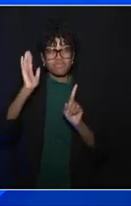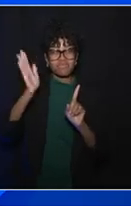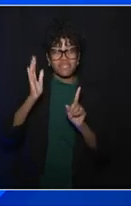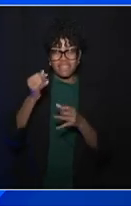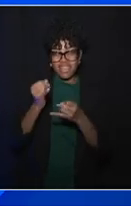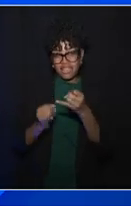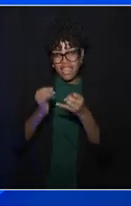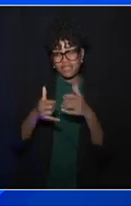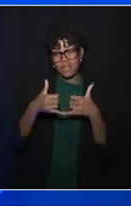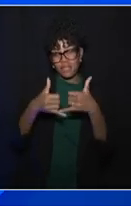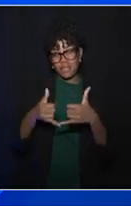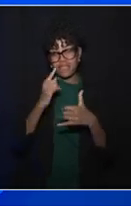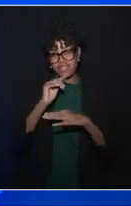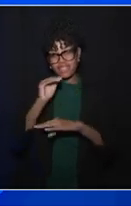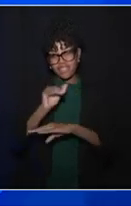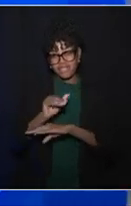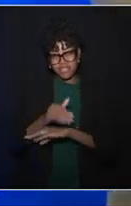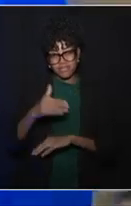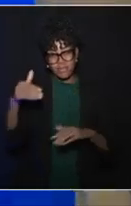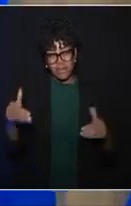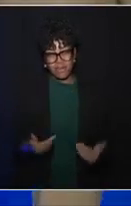welcoming Mayor Muriel Bowser.